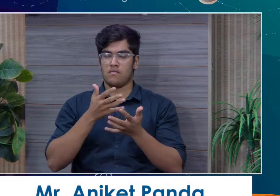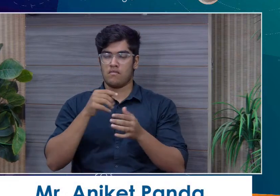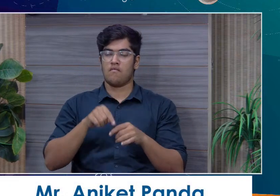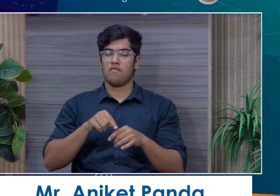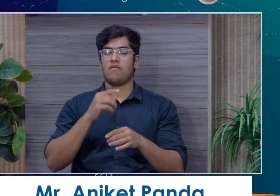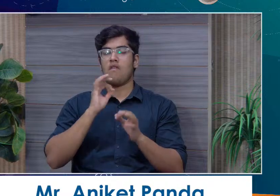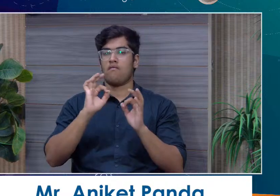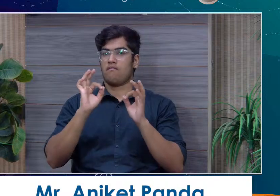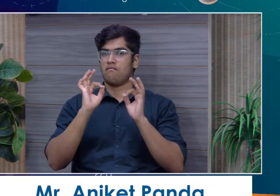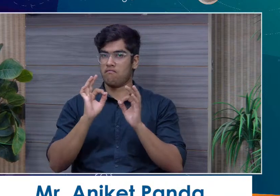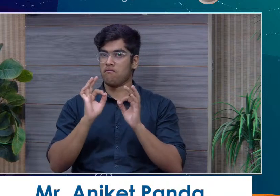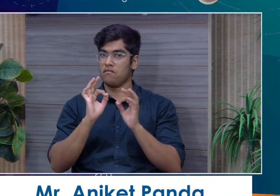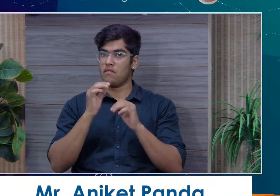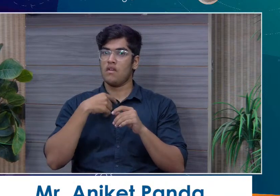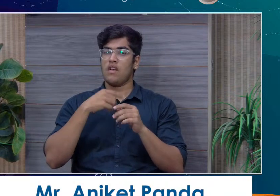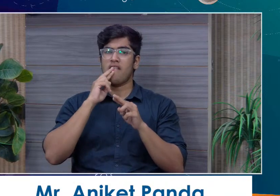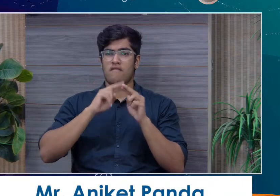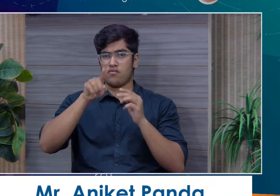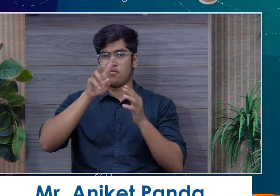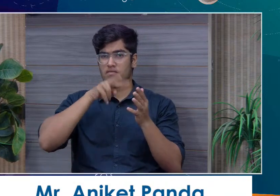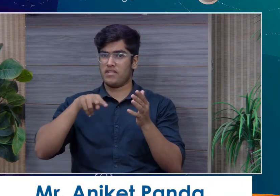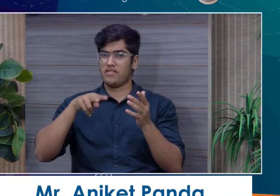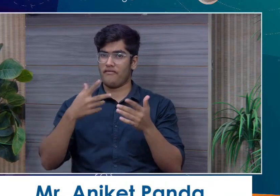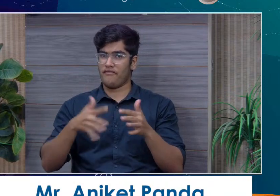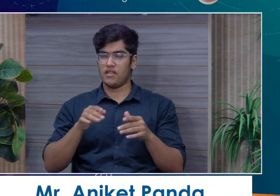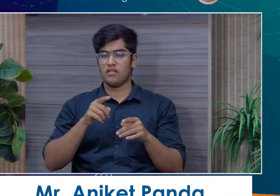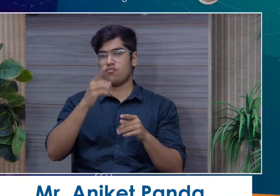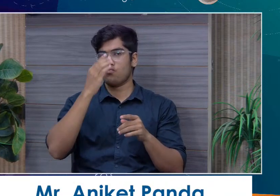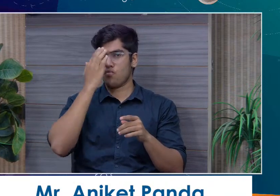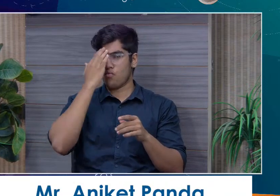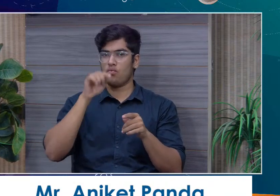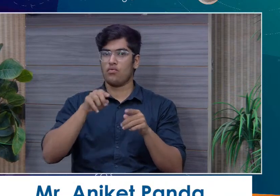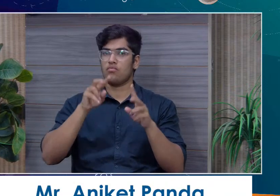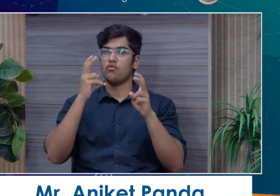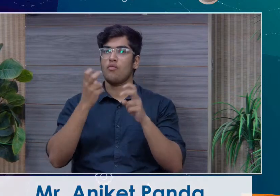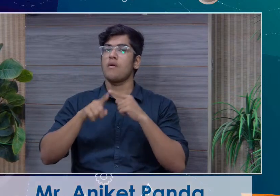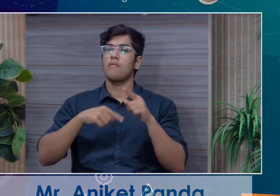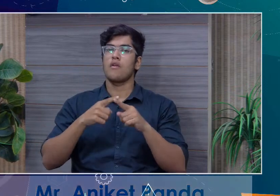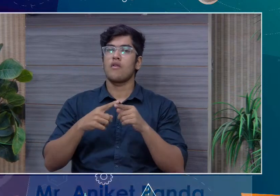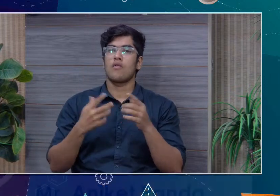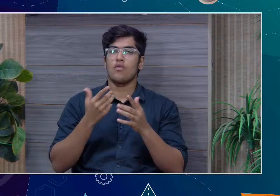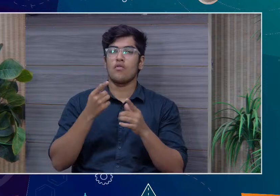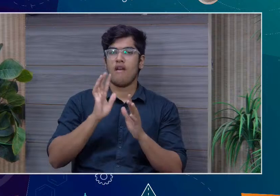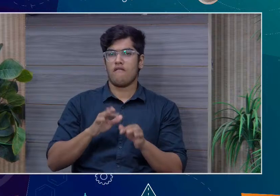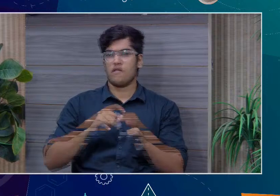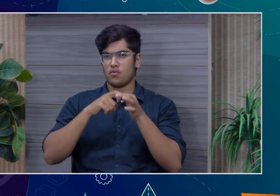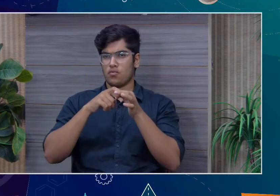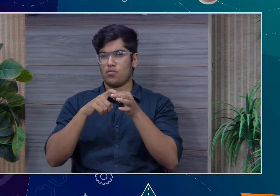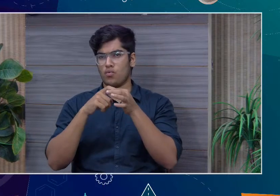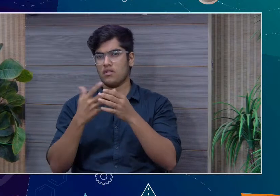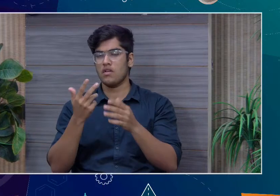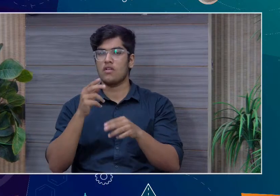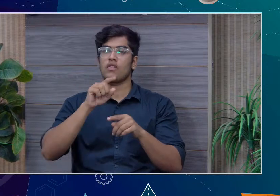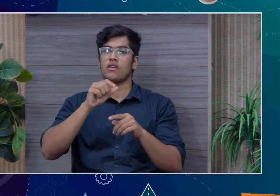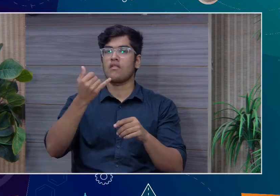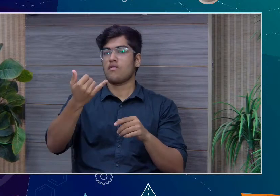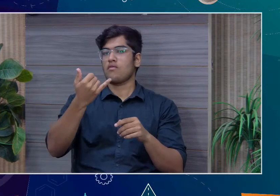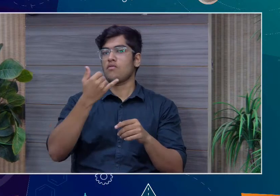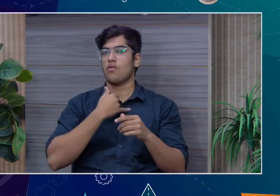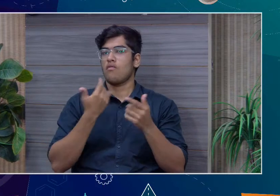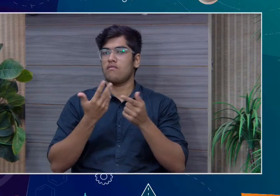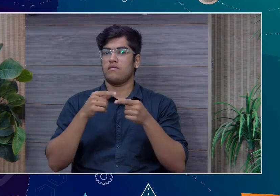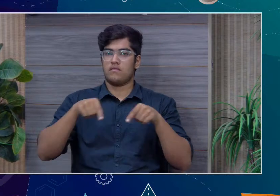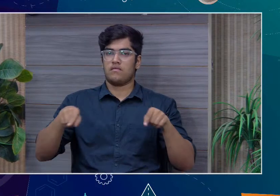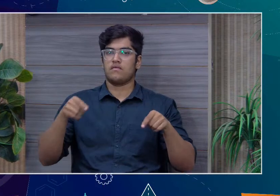you have read this chapter, you know what this chapter is all about and you want to raise certain questions, then please give us a call on our number, which